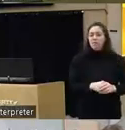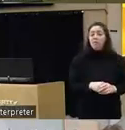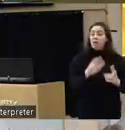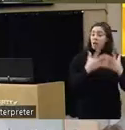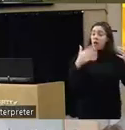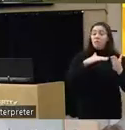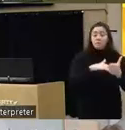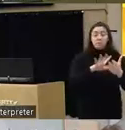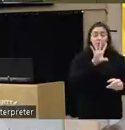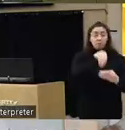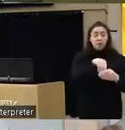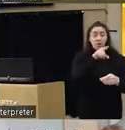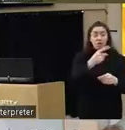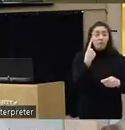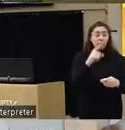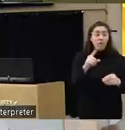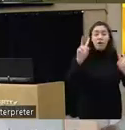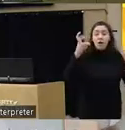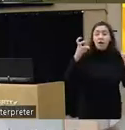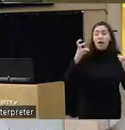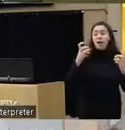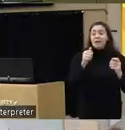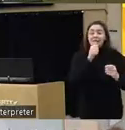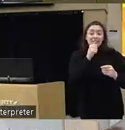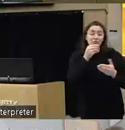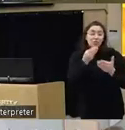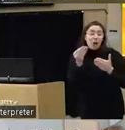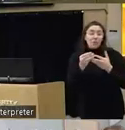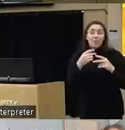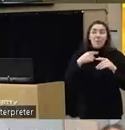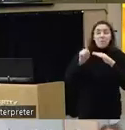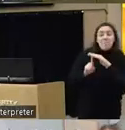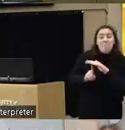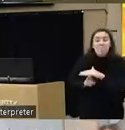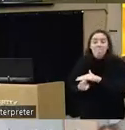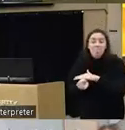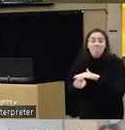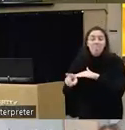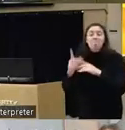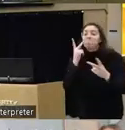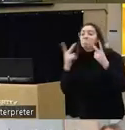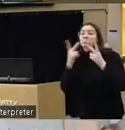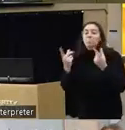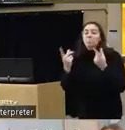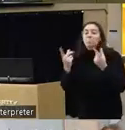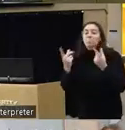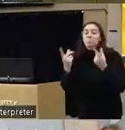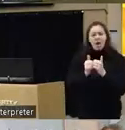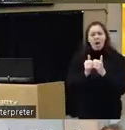around, they call them secret shoppers who go to integrated practices and look at, you know, what is it, how would